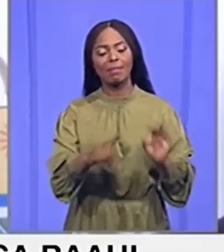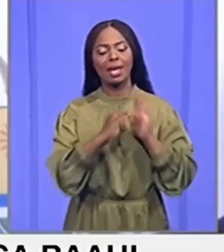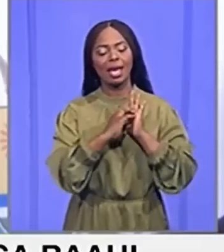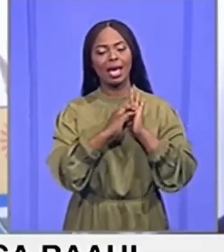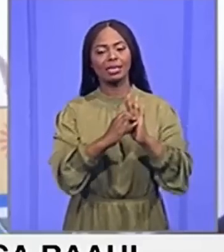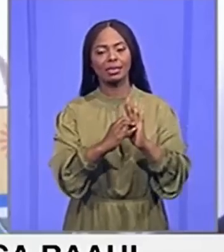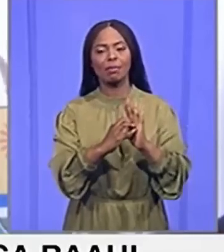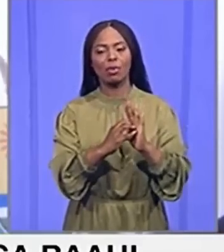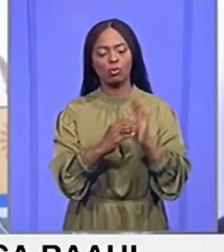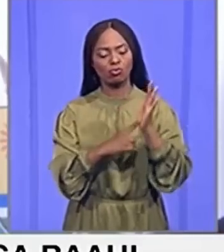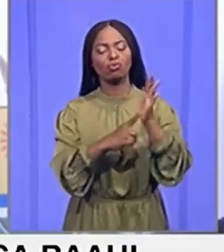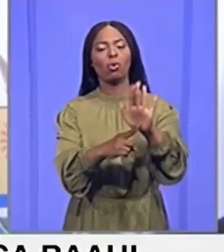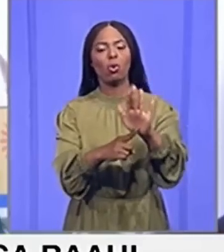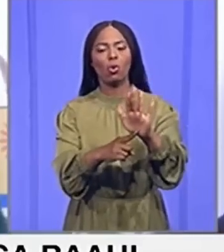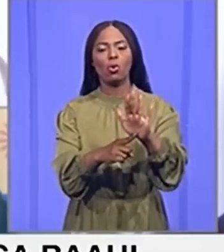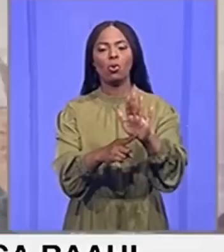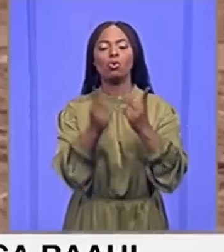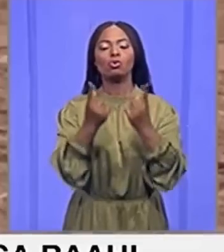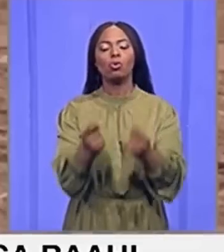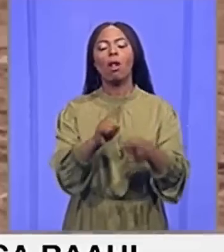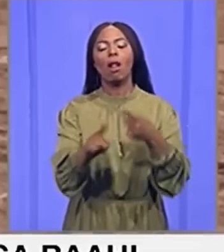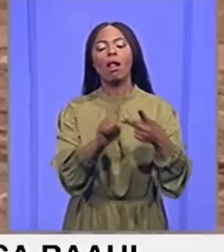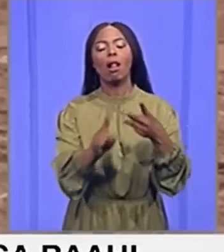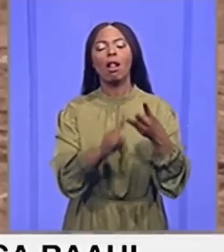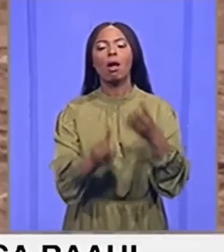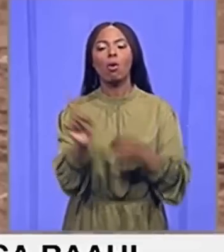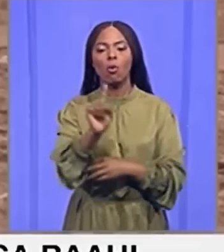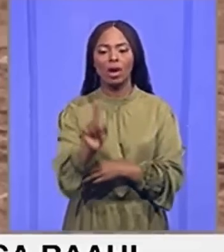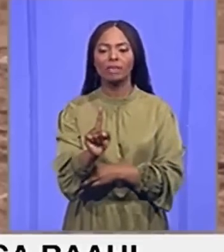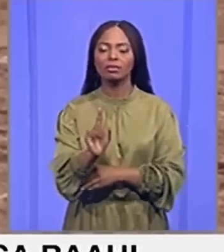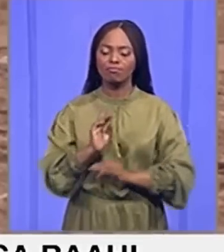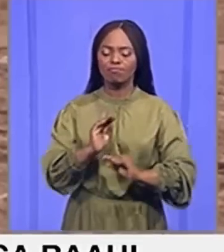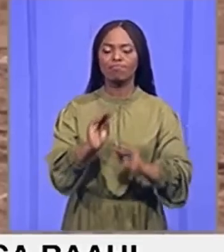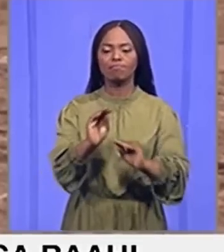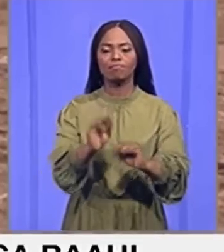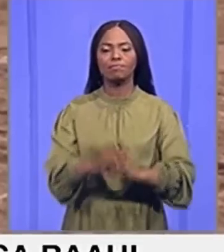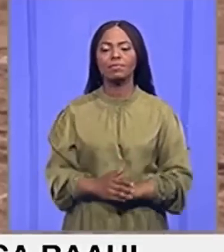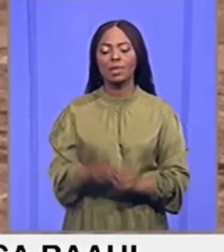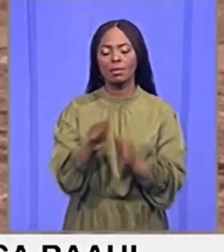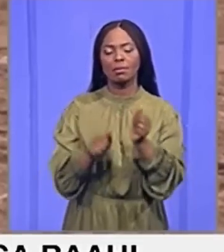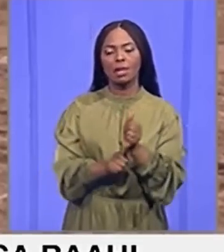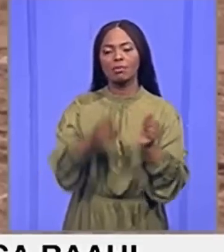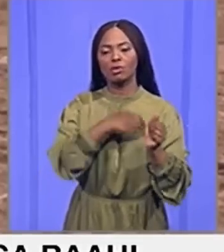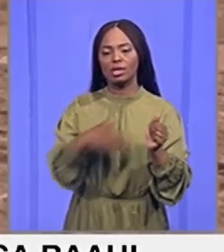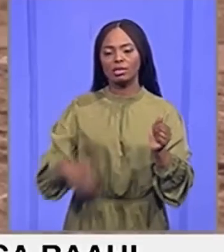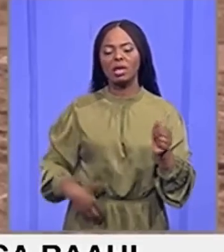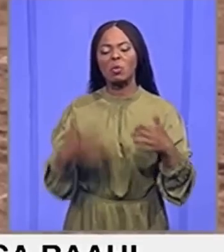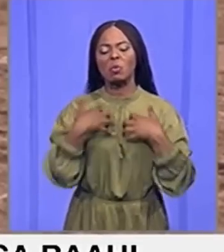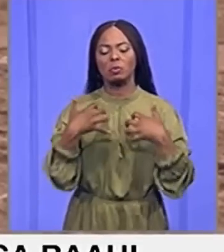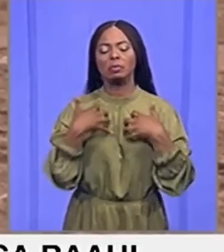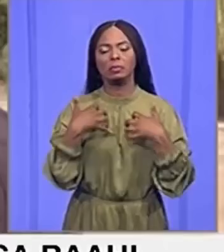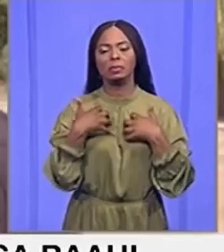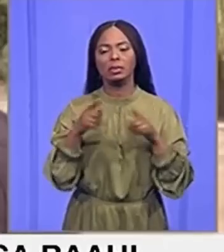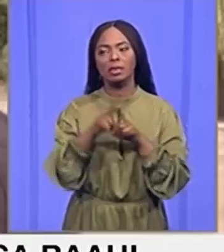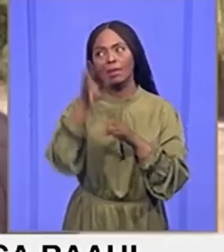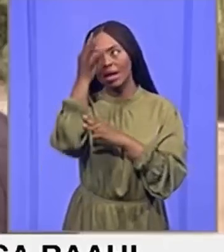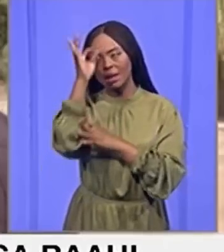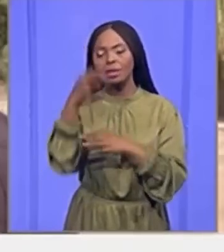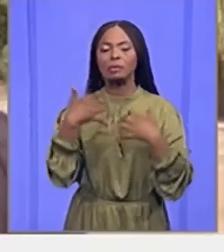of what should be done. Mokgatlo wa Matsamo o teketse motlatsa mopresidente le mmuso dingongoreho tsa ona. We